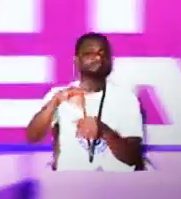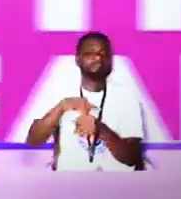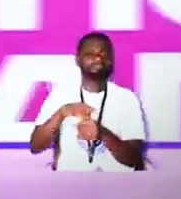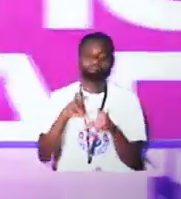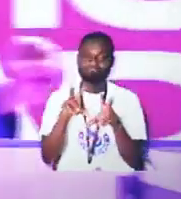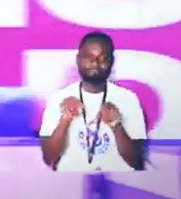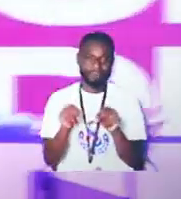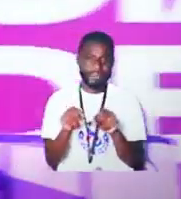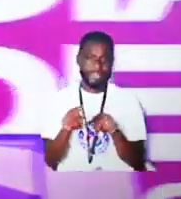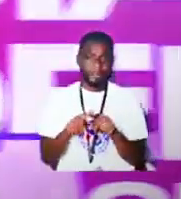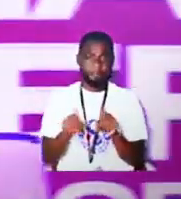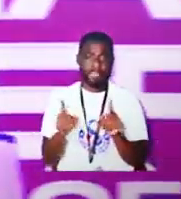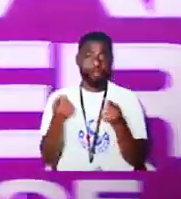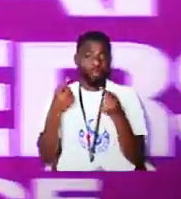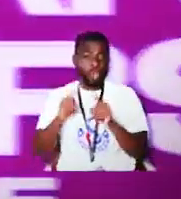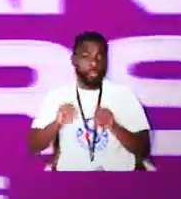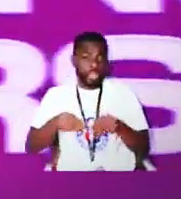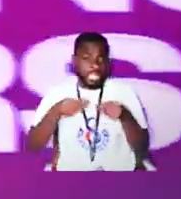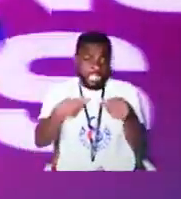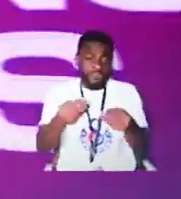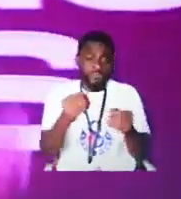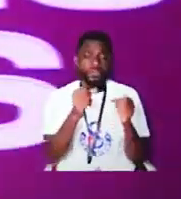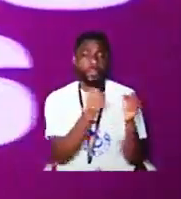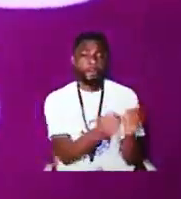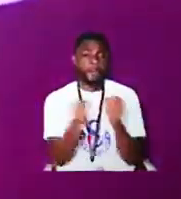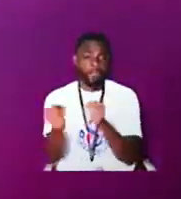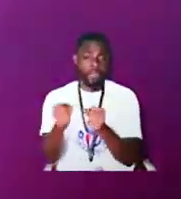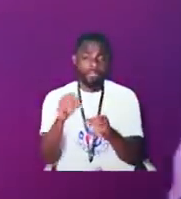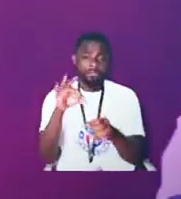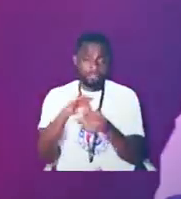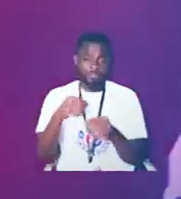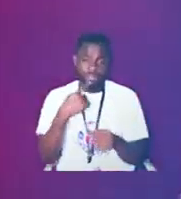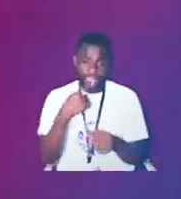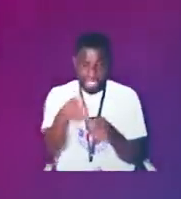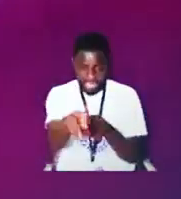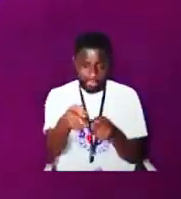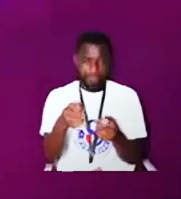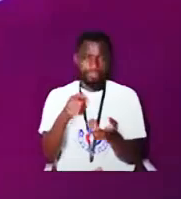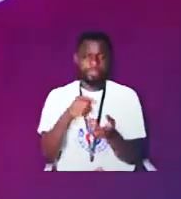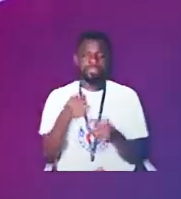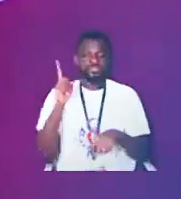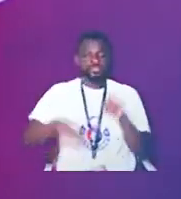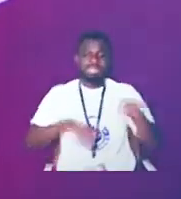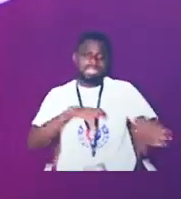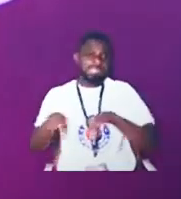we have given you the power, and we say, go, now you can perform.